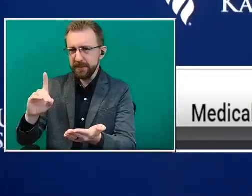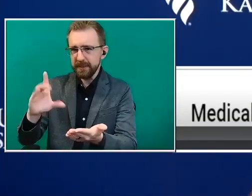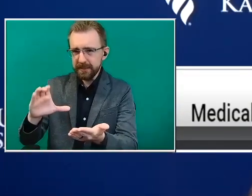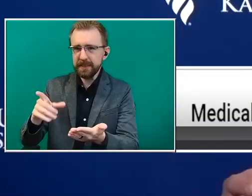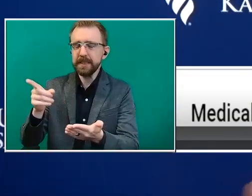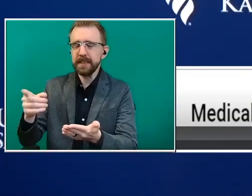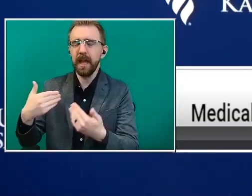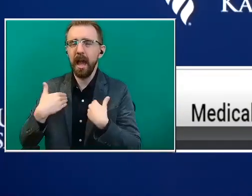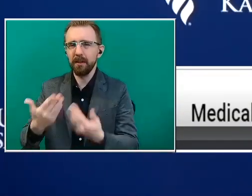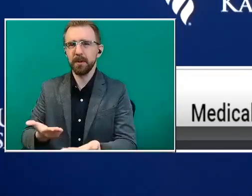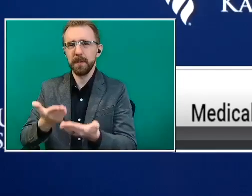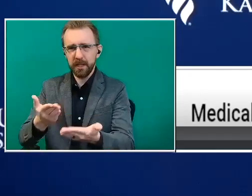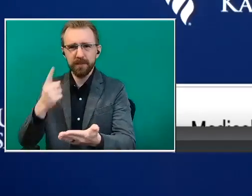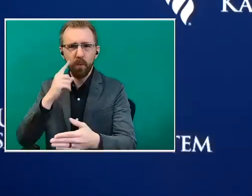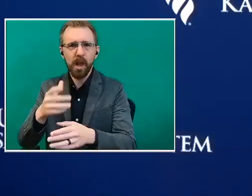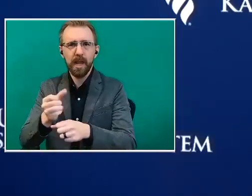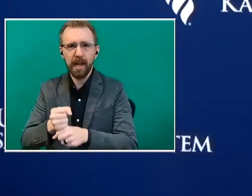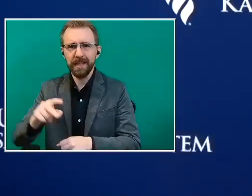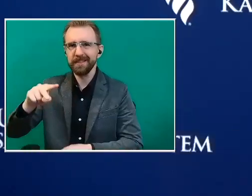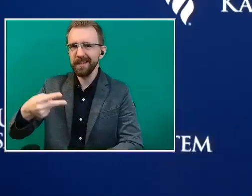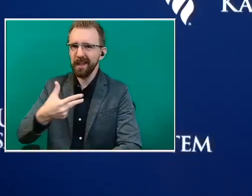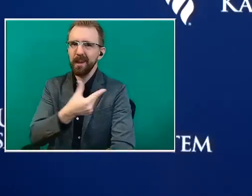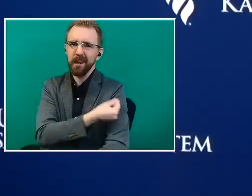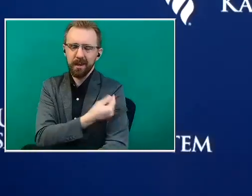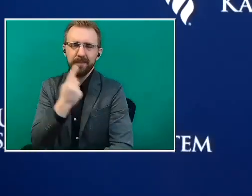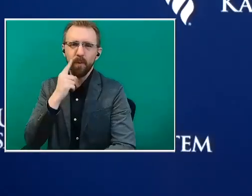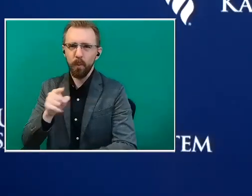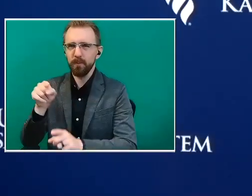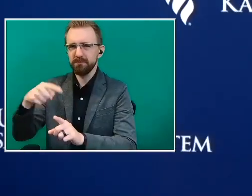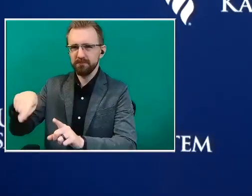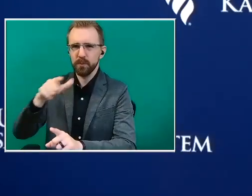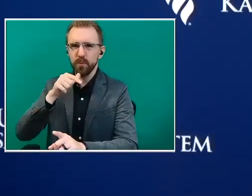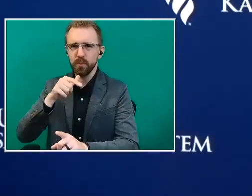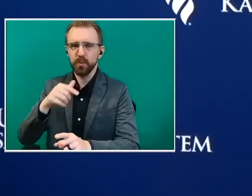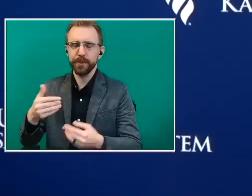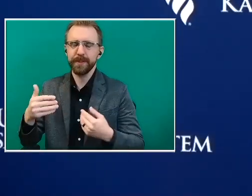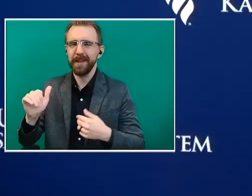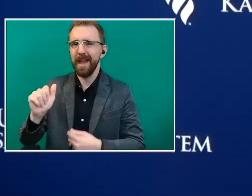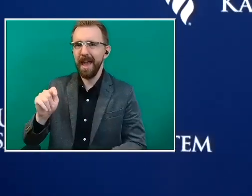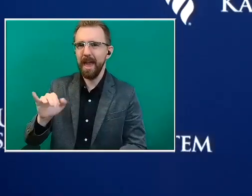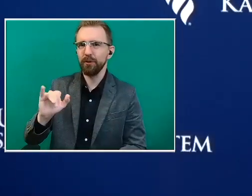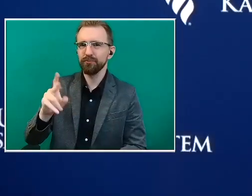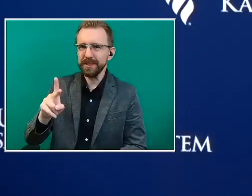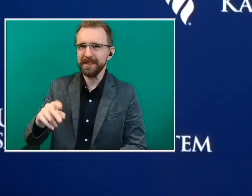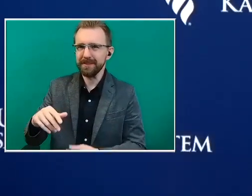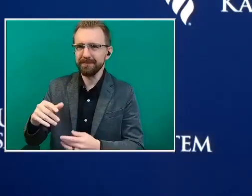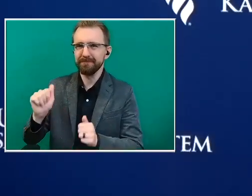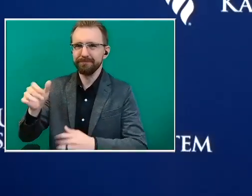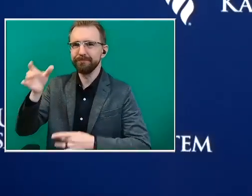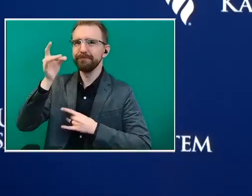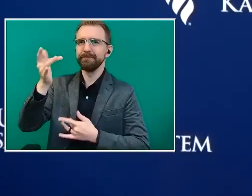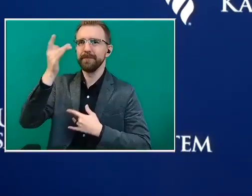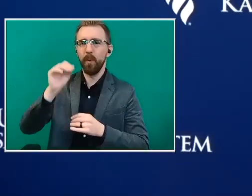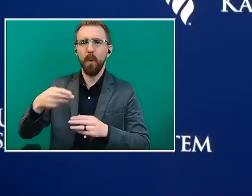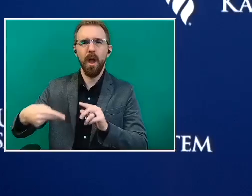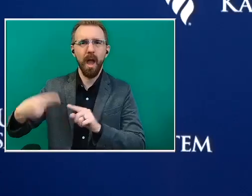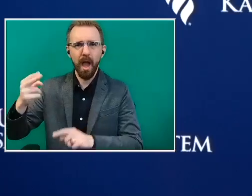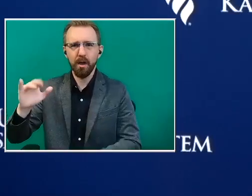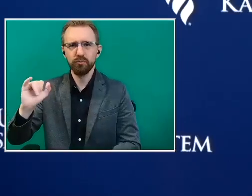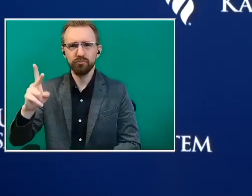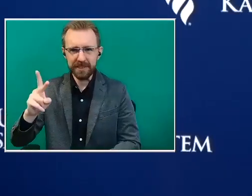for getting a second dose for especially those that are immune compromised or have higher risk factors, and also including